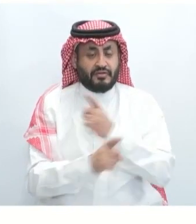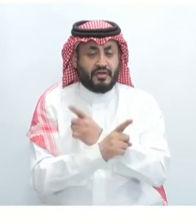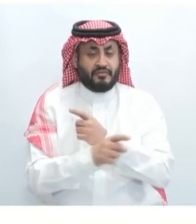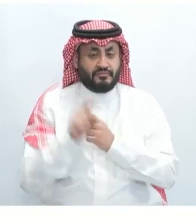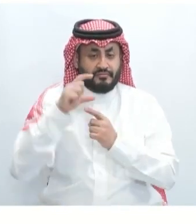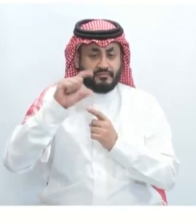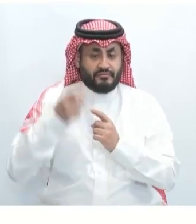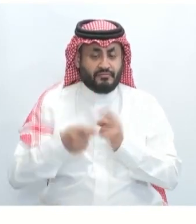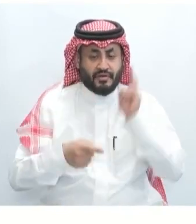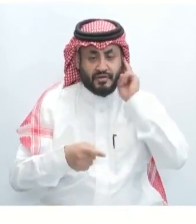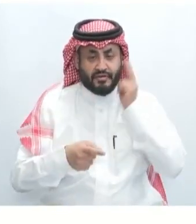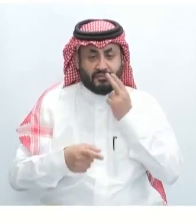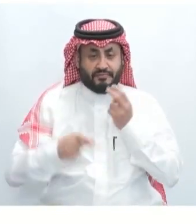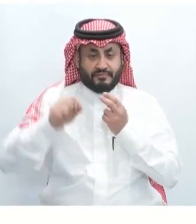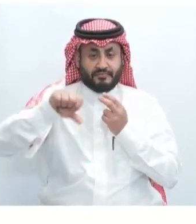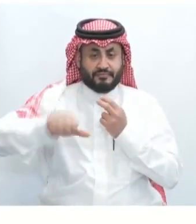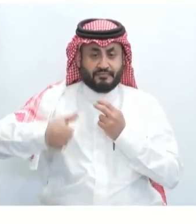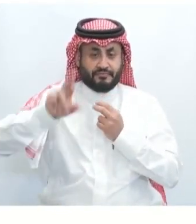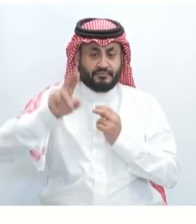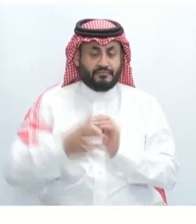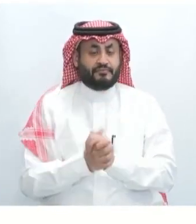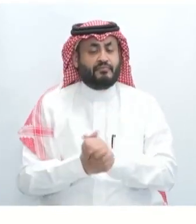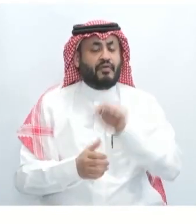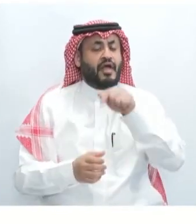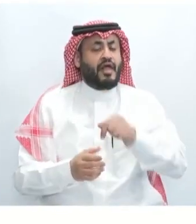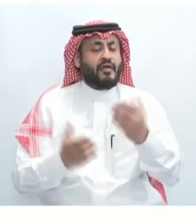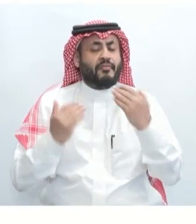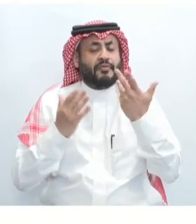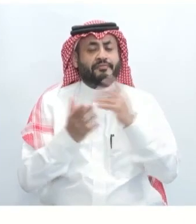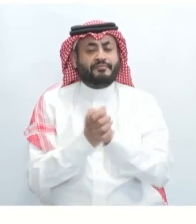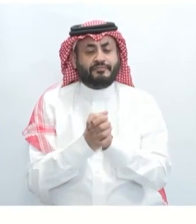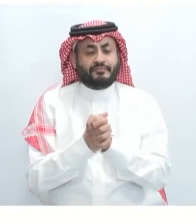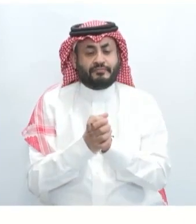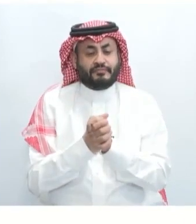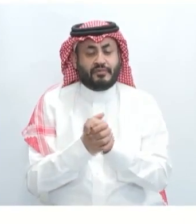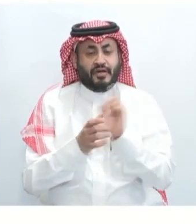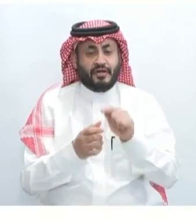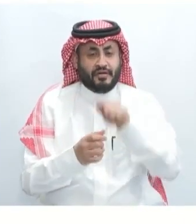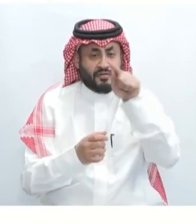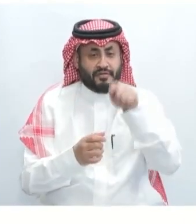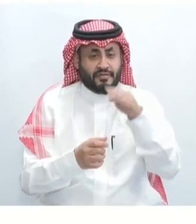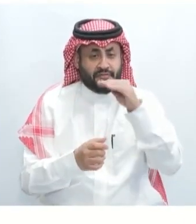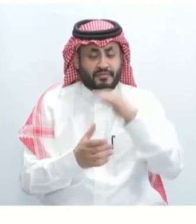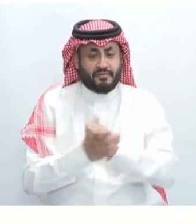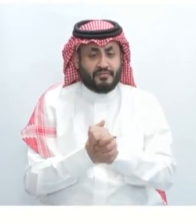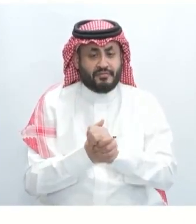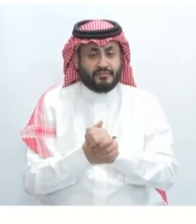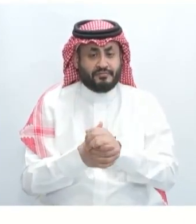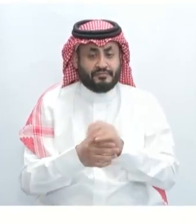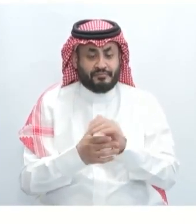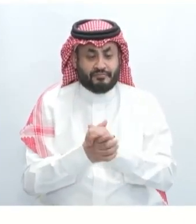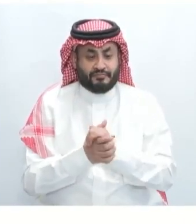me teacher Fawaz Araqil. Okay, what will you learn today? You will learn how to ask and respond to basic